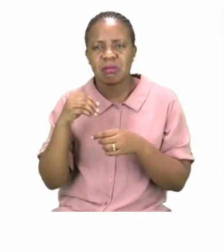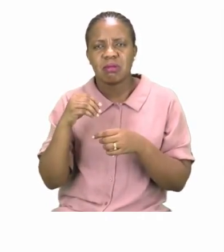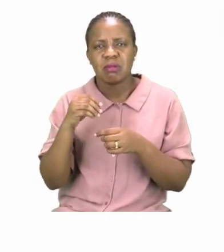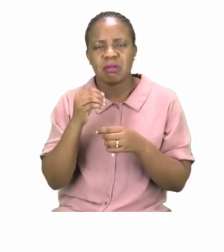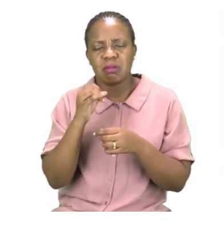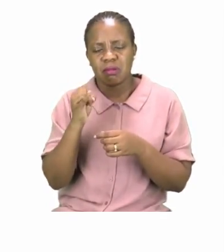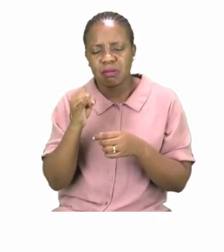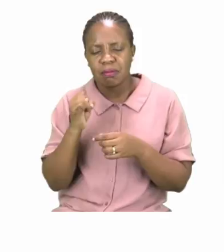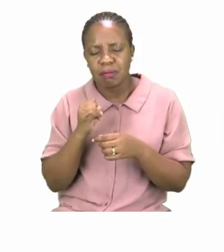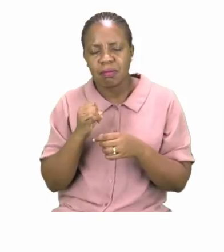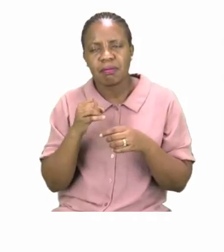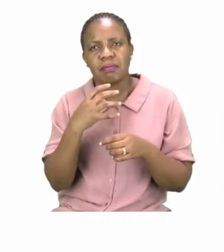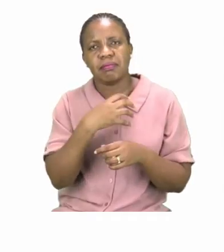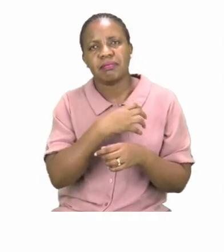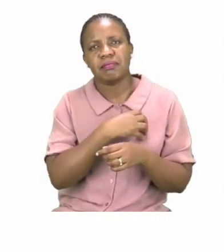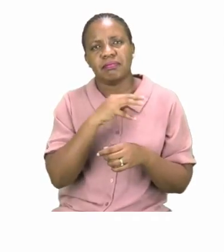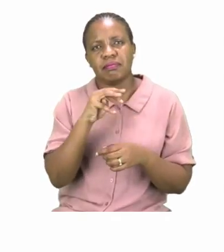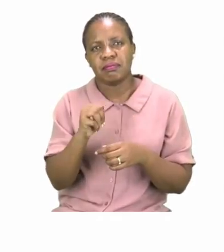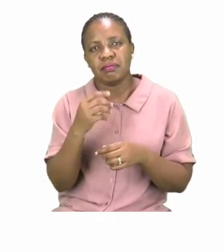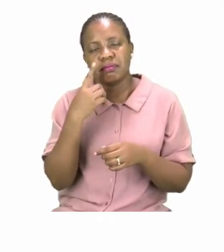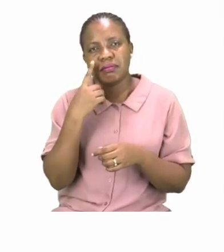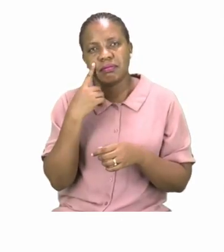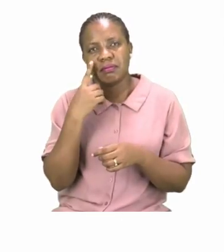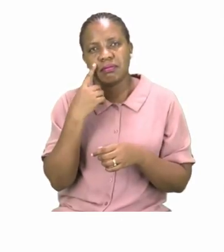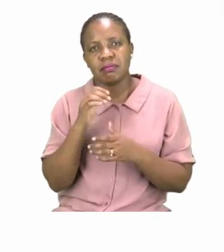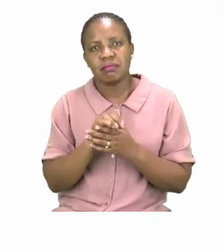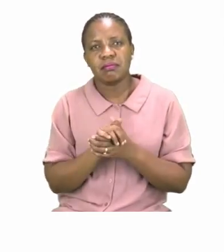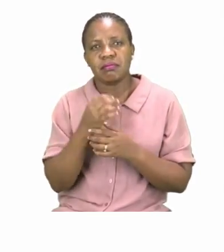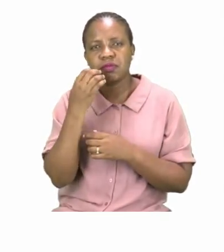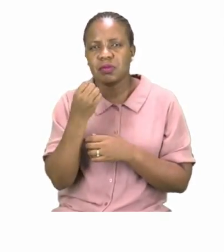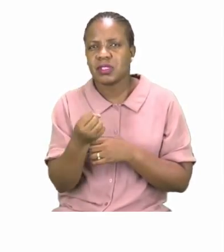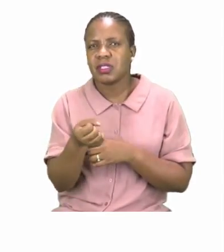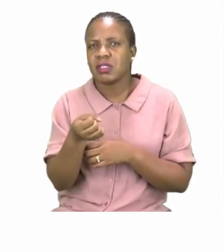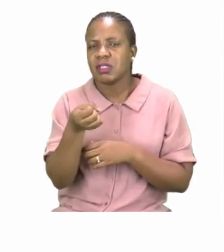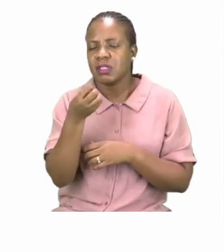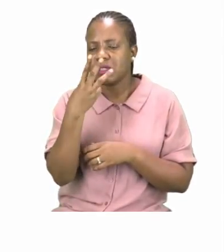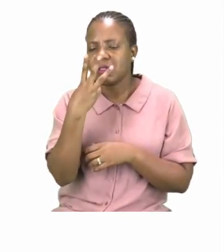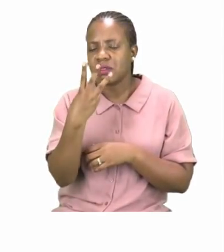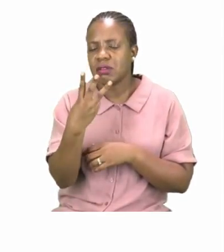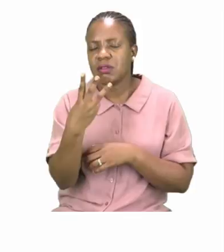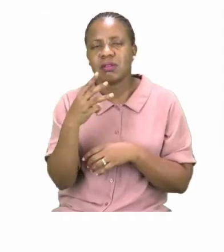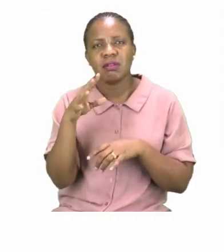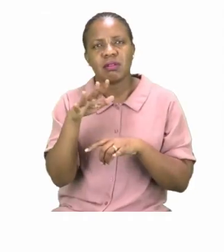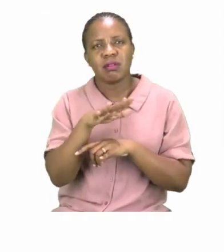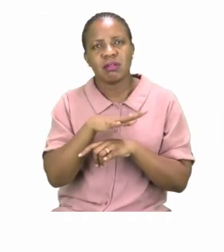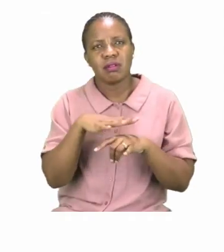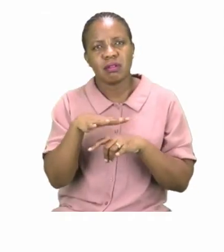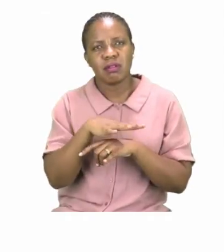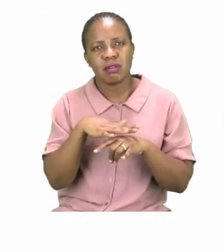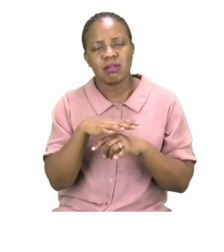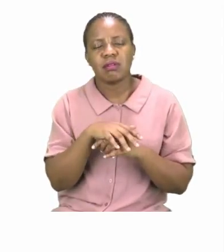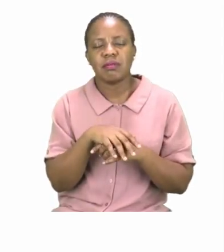that on the emblem we have 3 animals, the Namibian flag as a